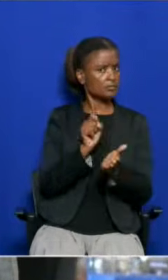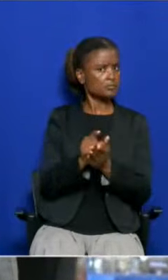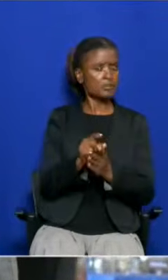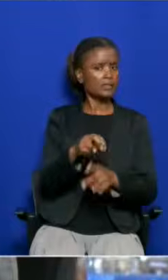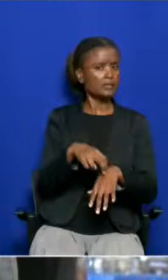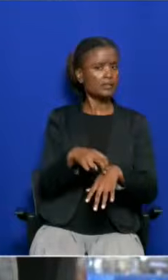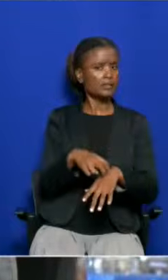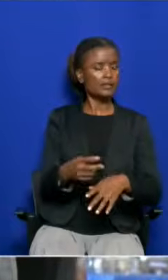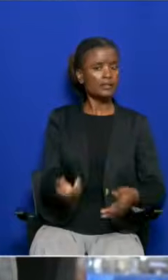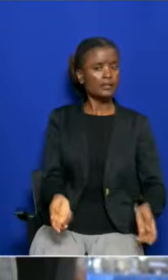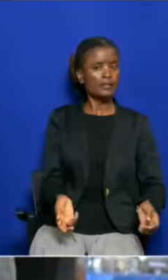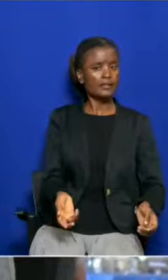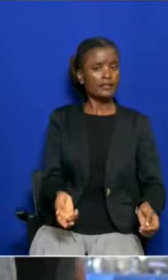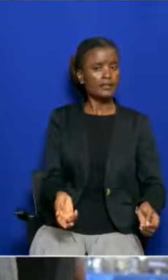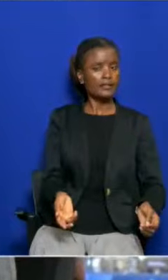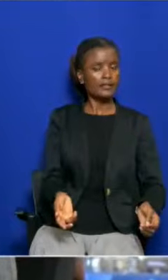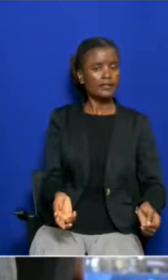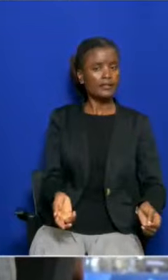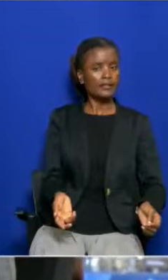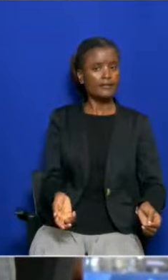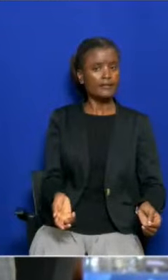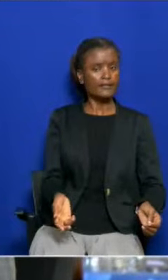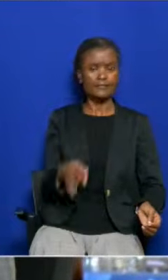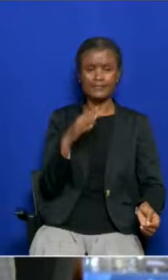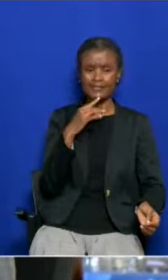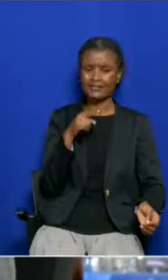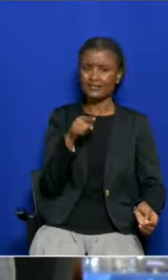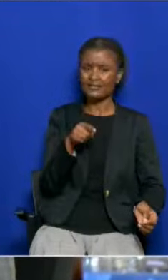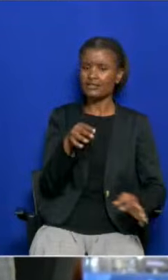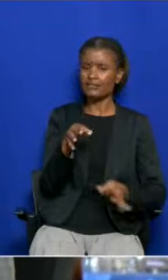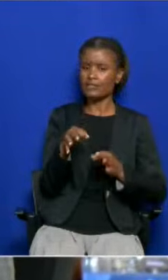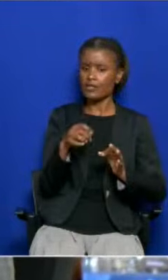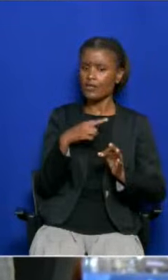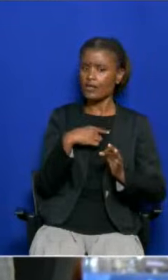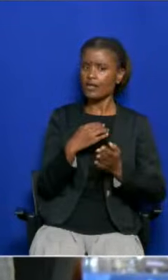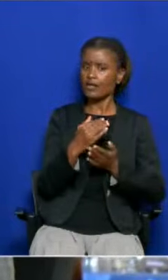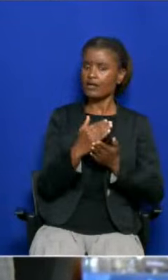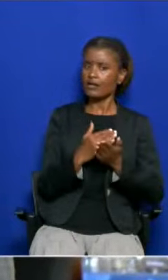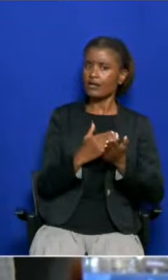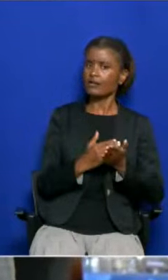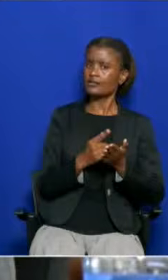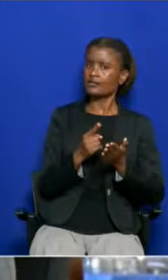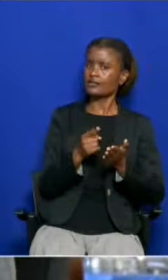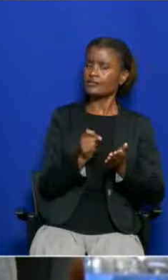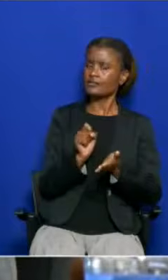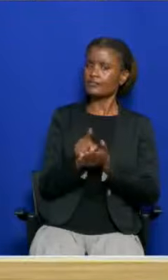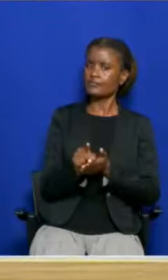That has nothing, that doesn't explain why you get this list from him.